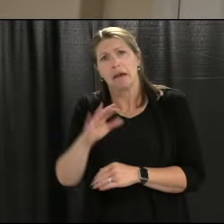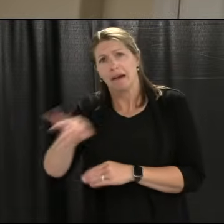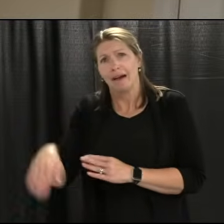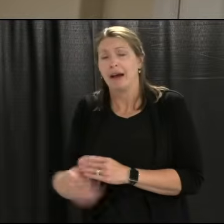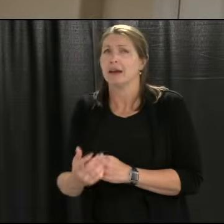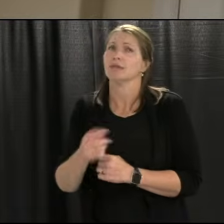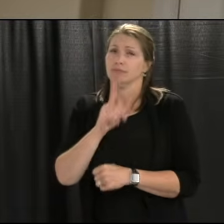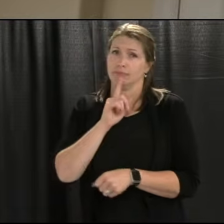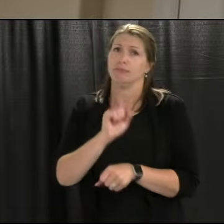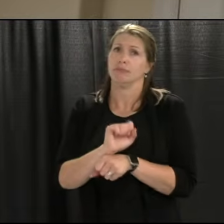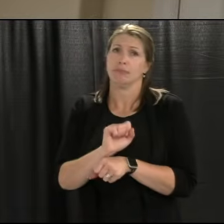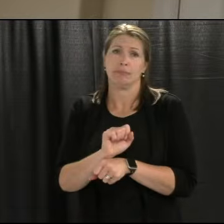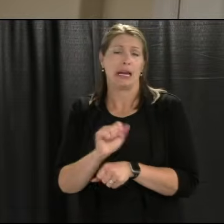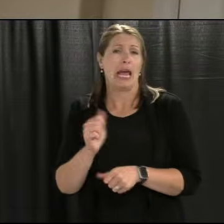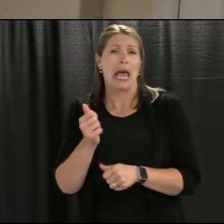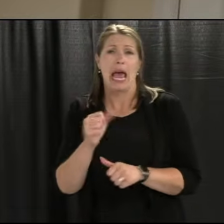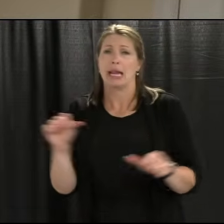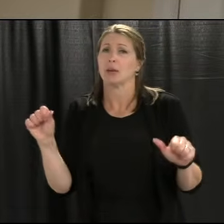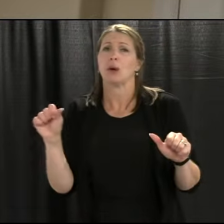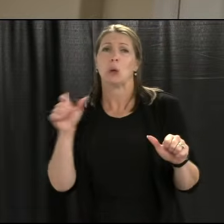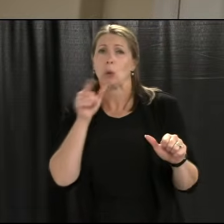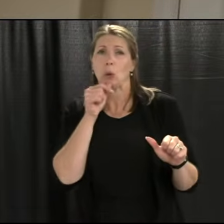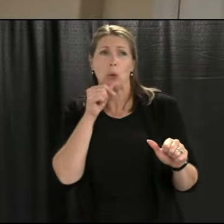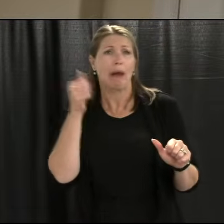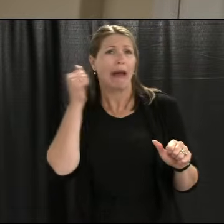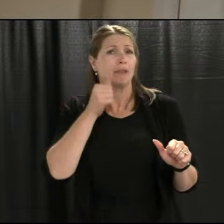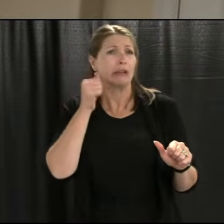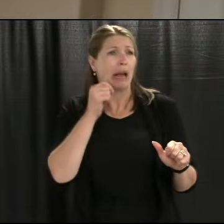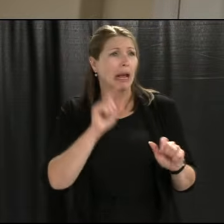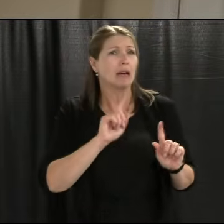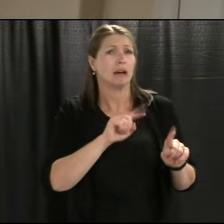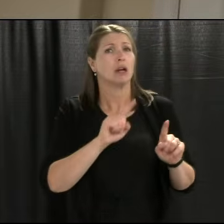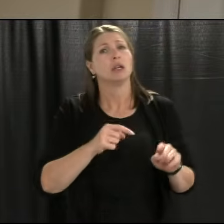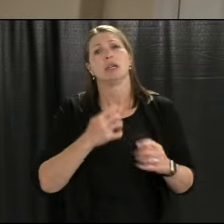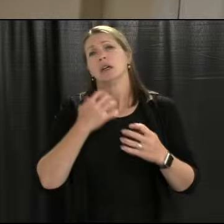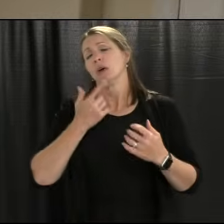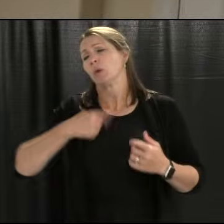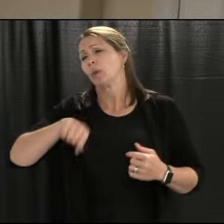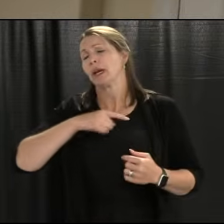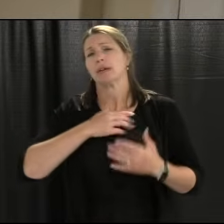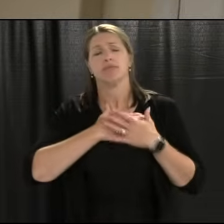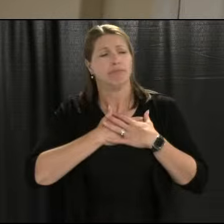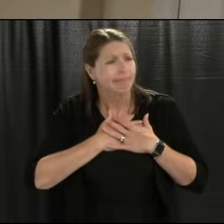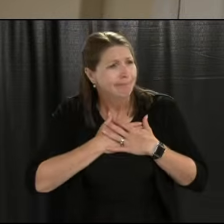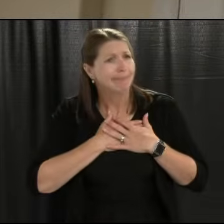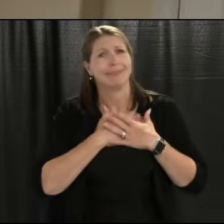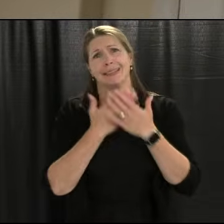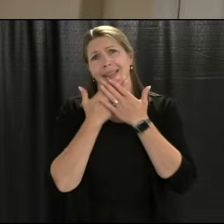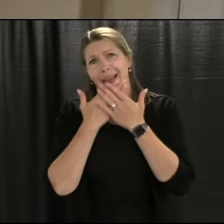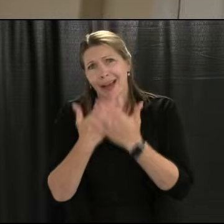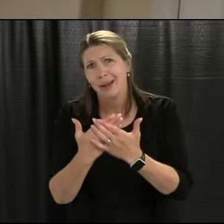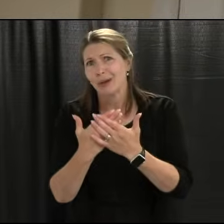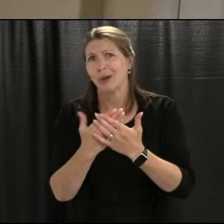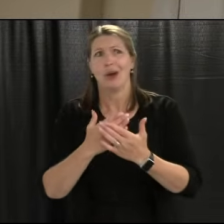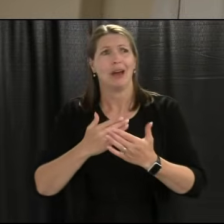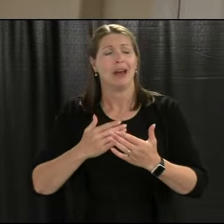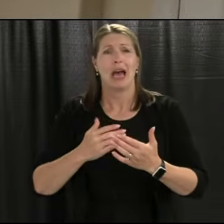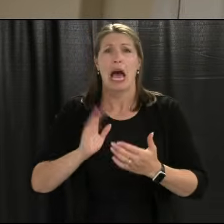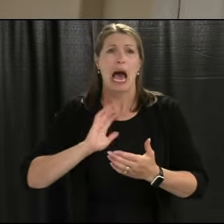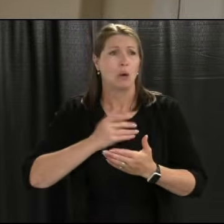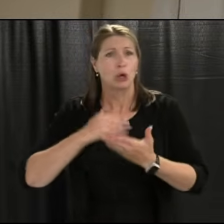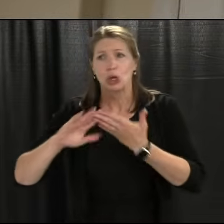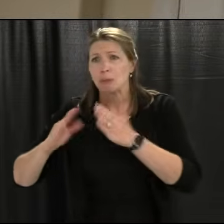all the time for those who are working tirelessly. We are deeply grateful for the support from our communities, from